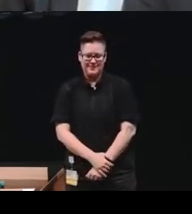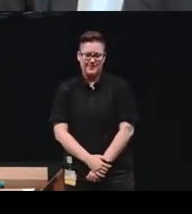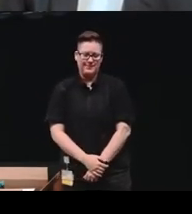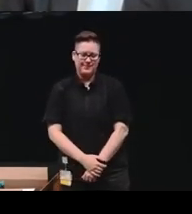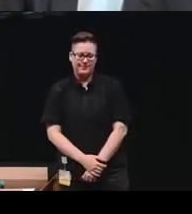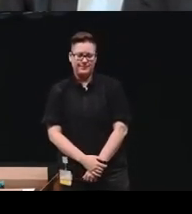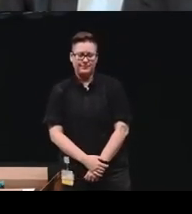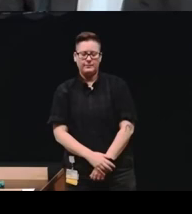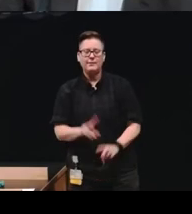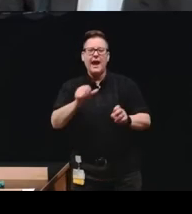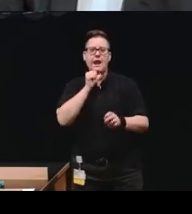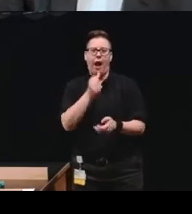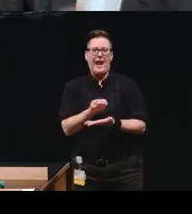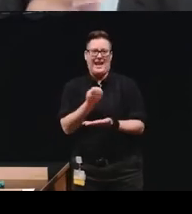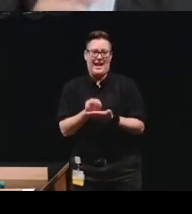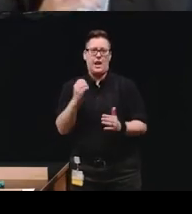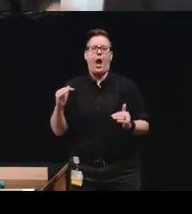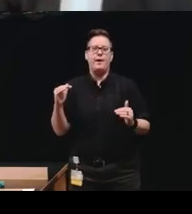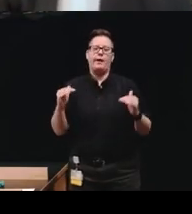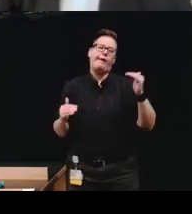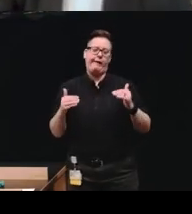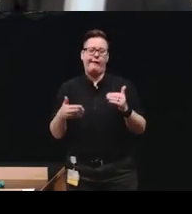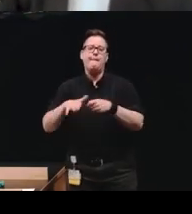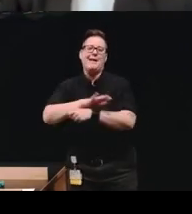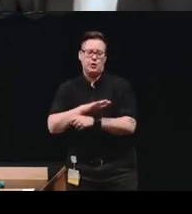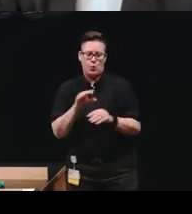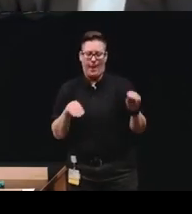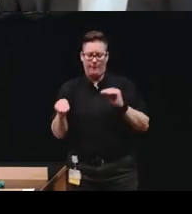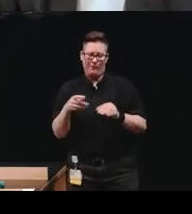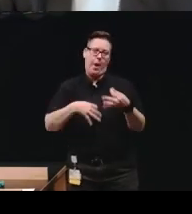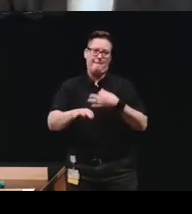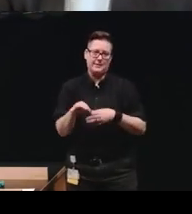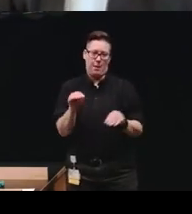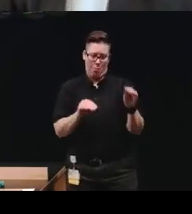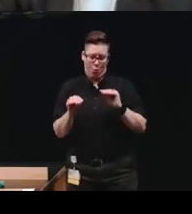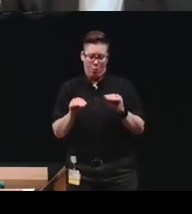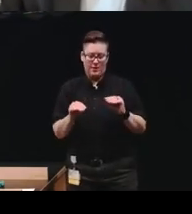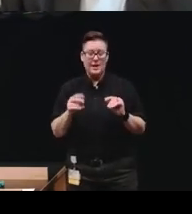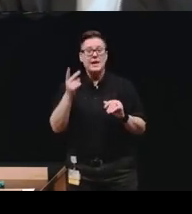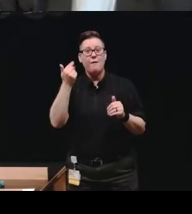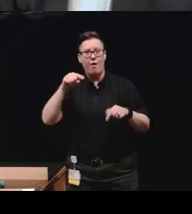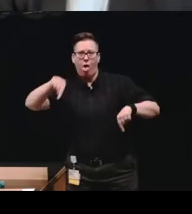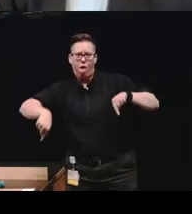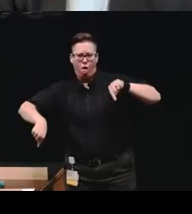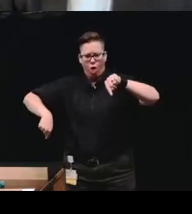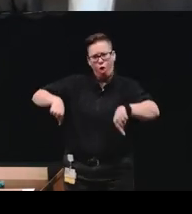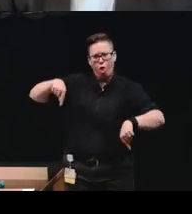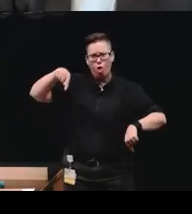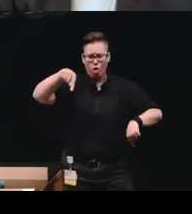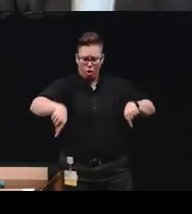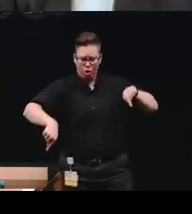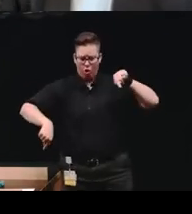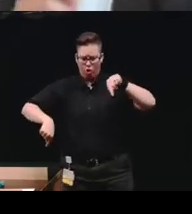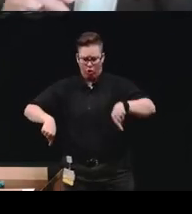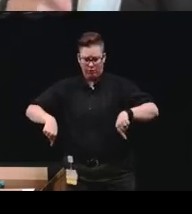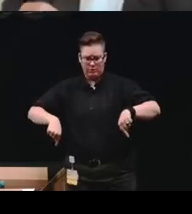Okay, non-economical compensatory movements. What you're going to see here is initially a wide base gait, largely